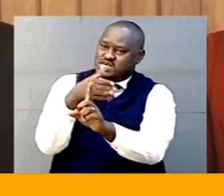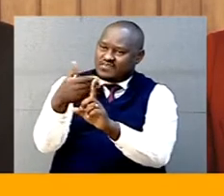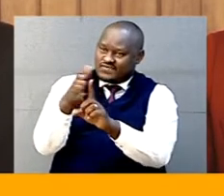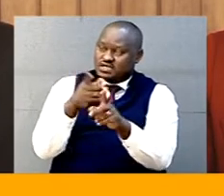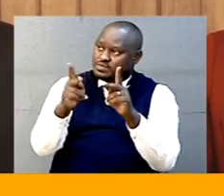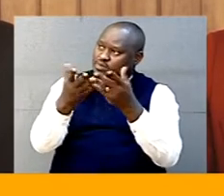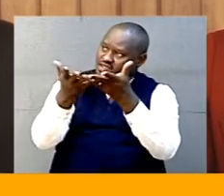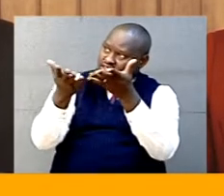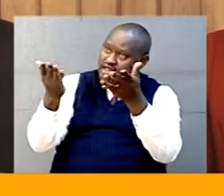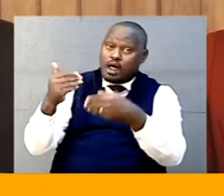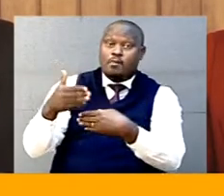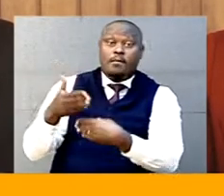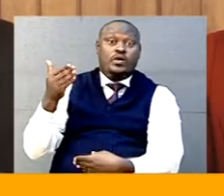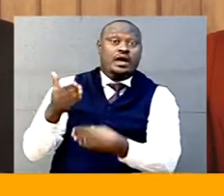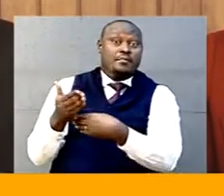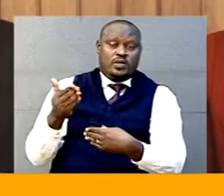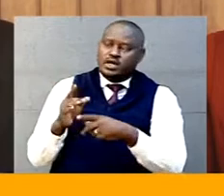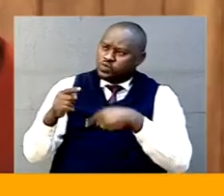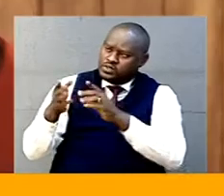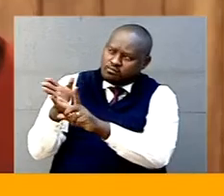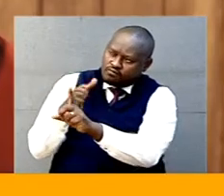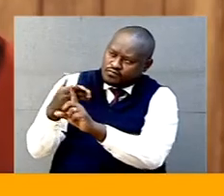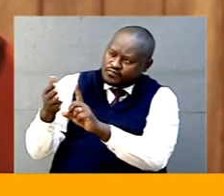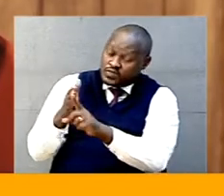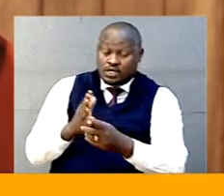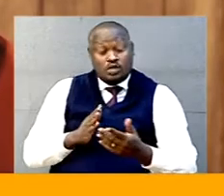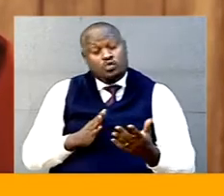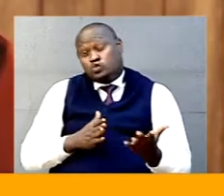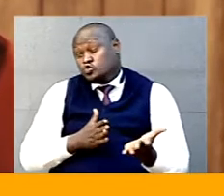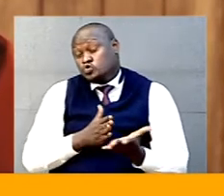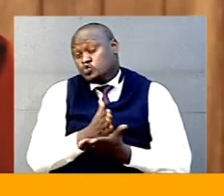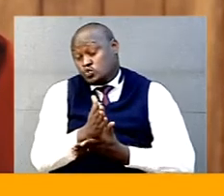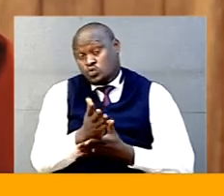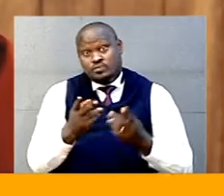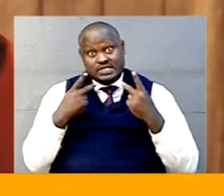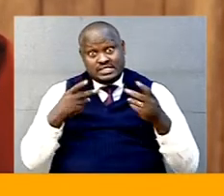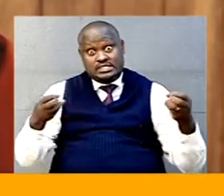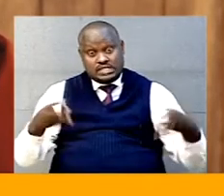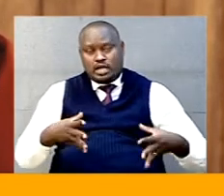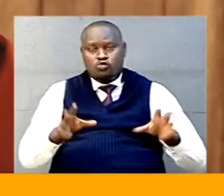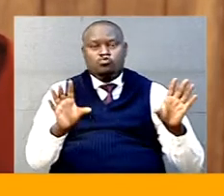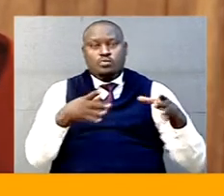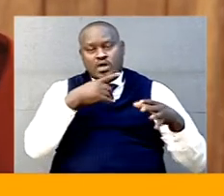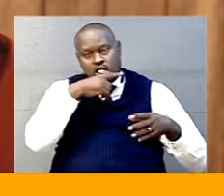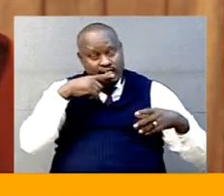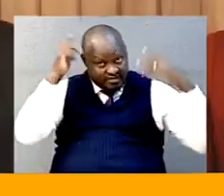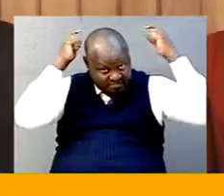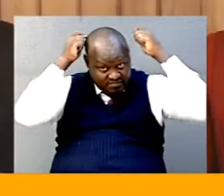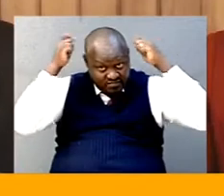borderline. We can tell you that it is true that those for no are a big